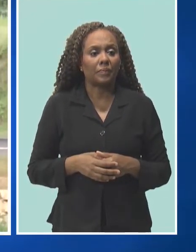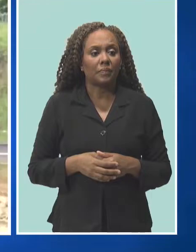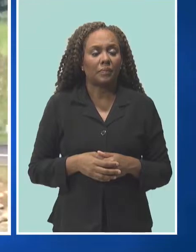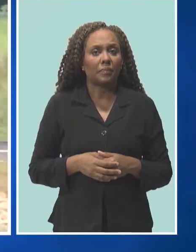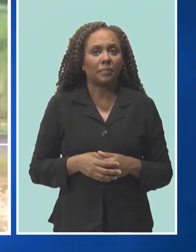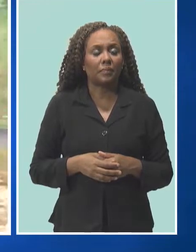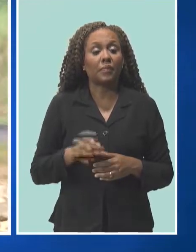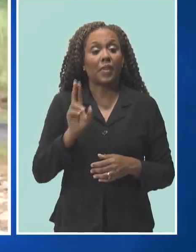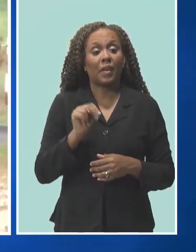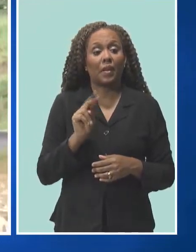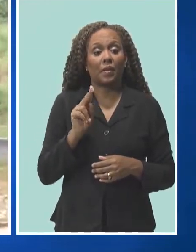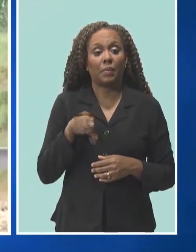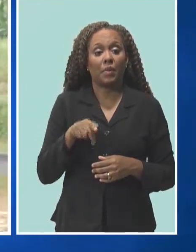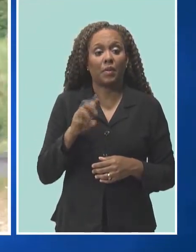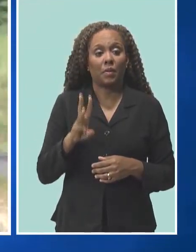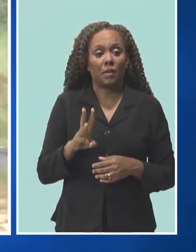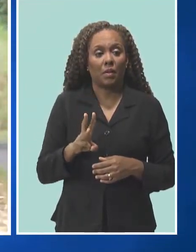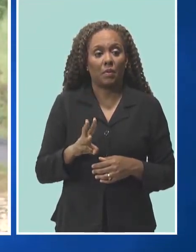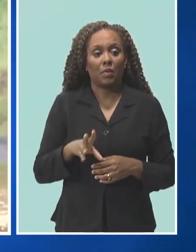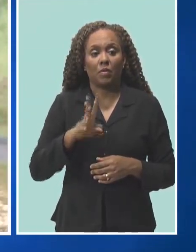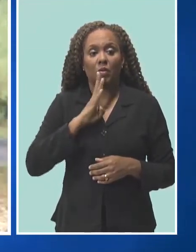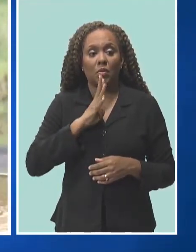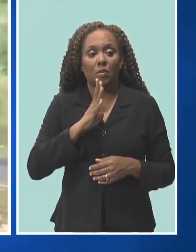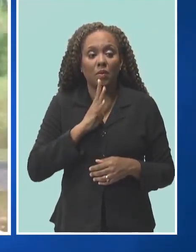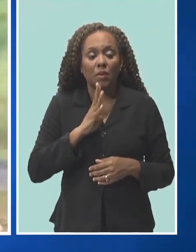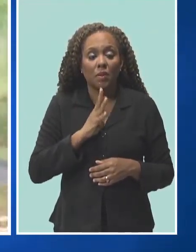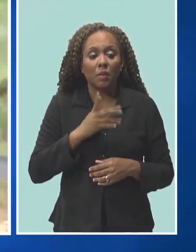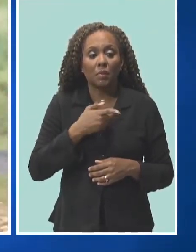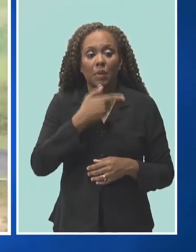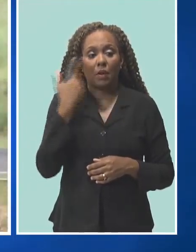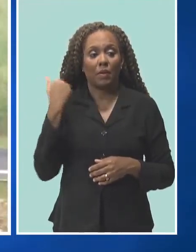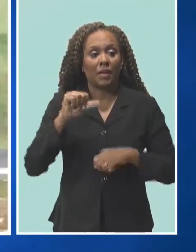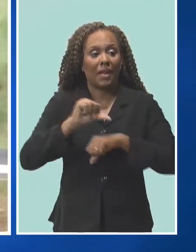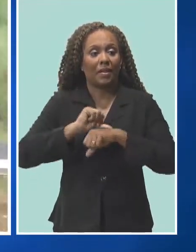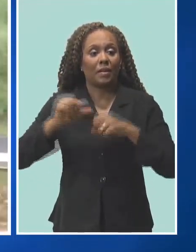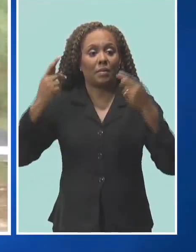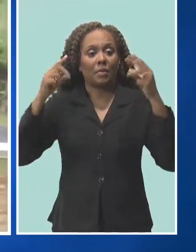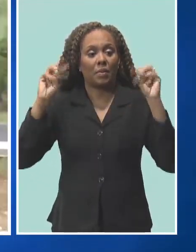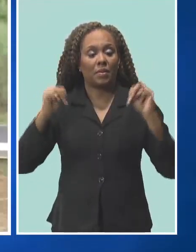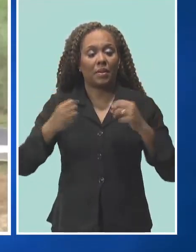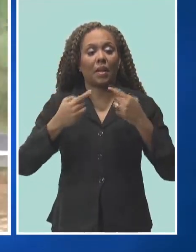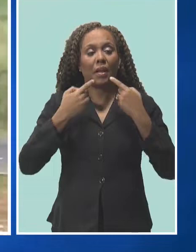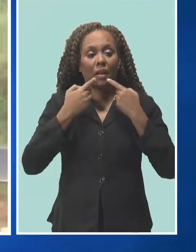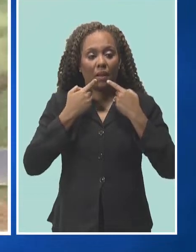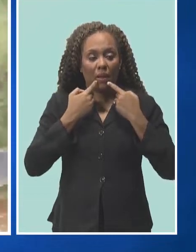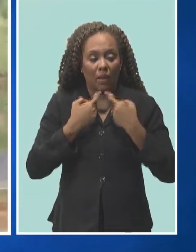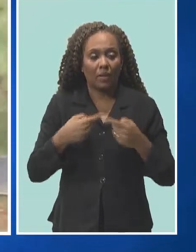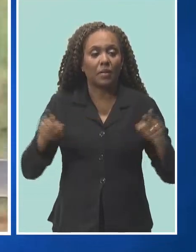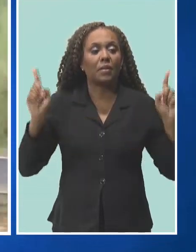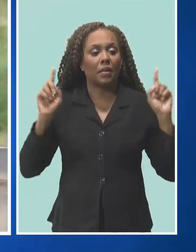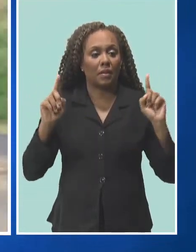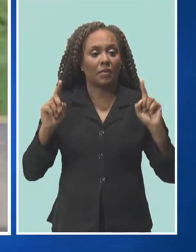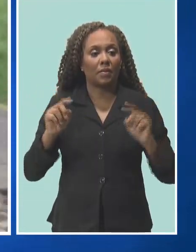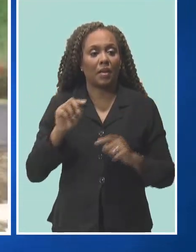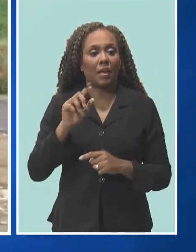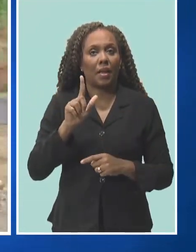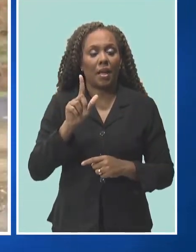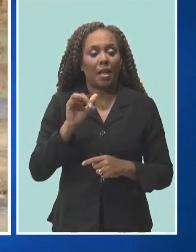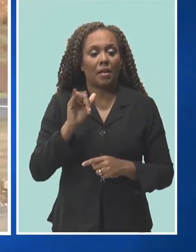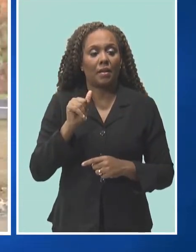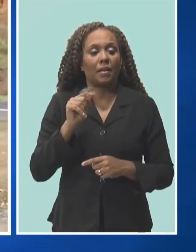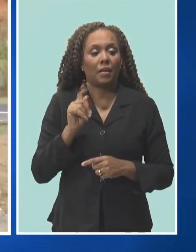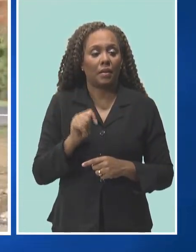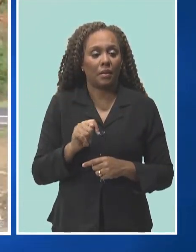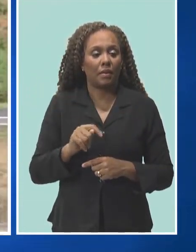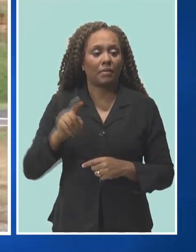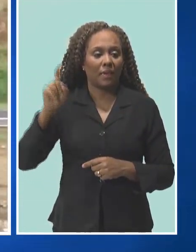Now, Ms. Burke's comments come as Prime Minister of Antigua and Barbuda, Gaston Brown, announces that Liat will have to be liquidated. According to